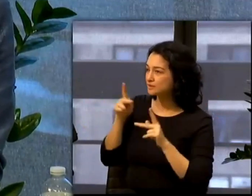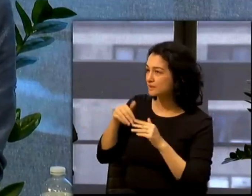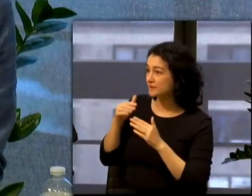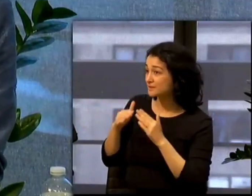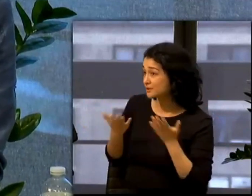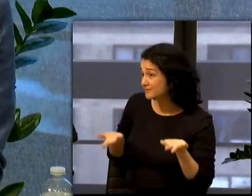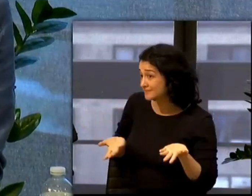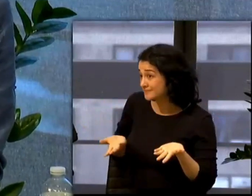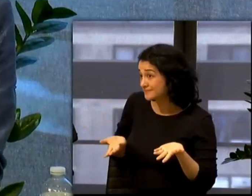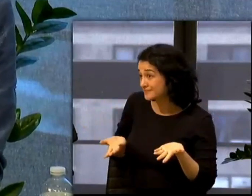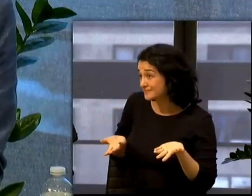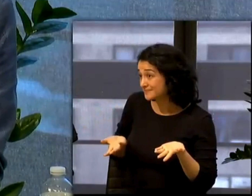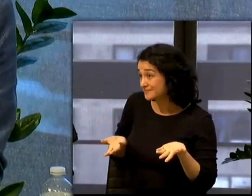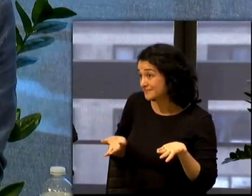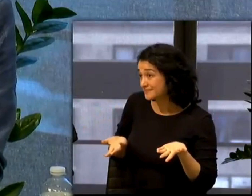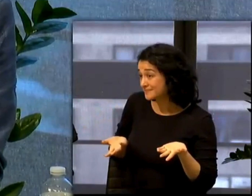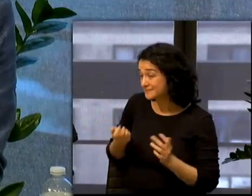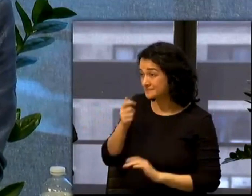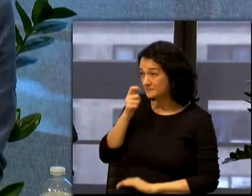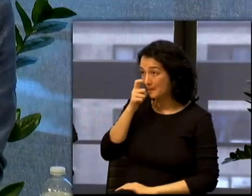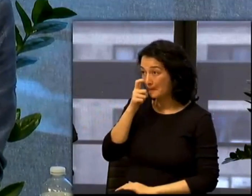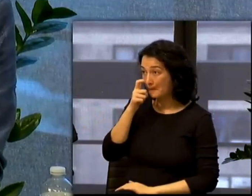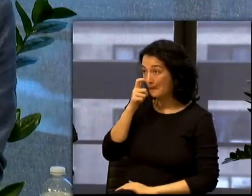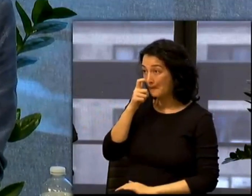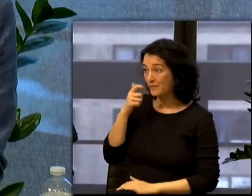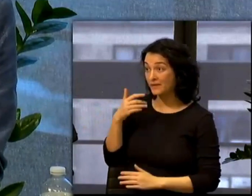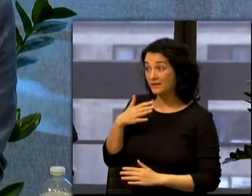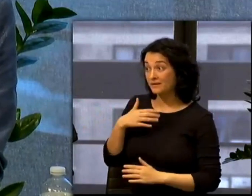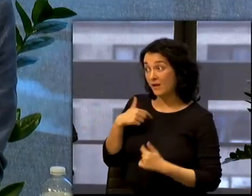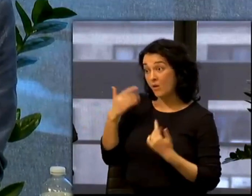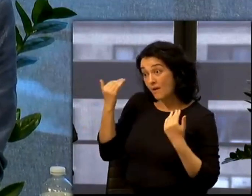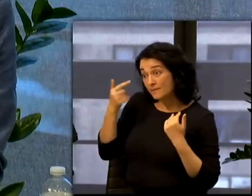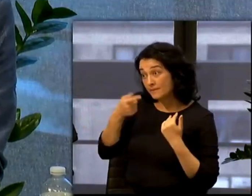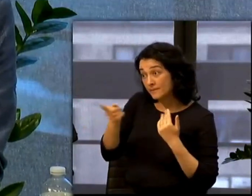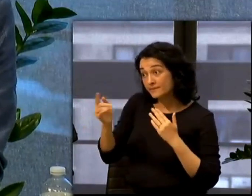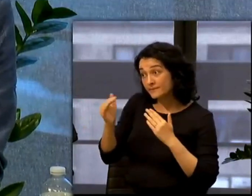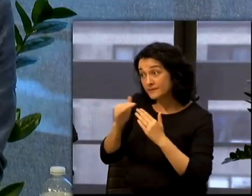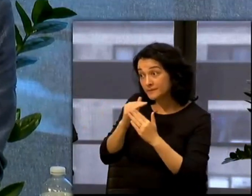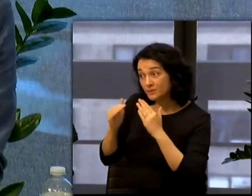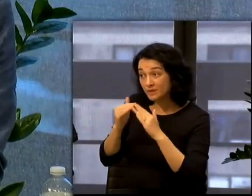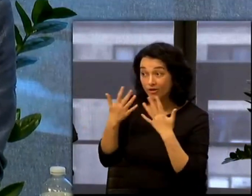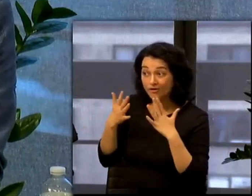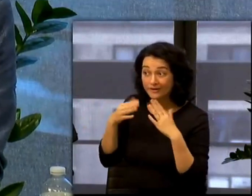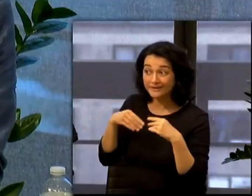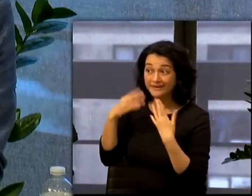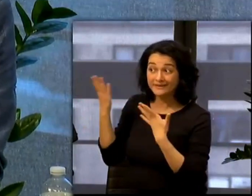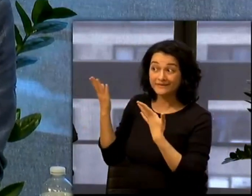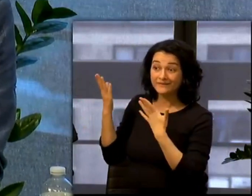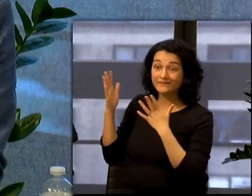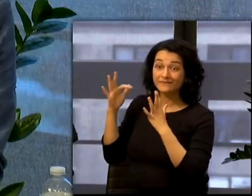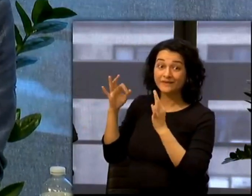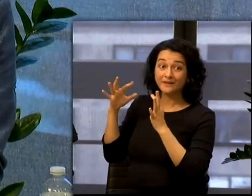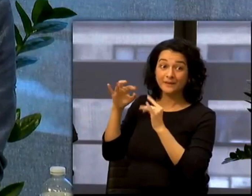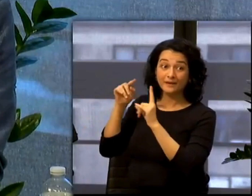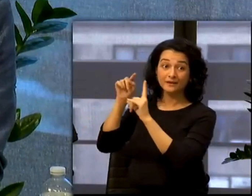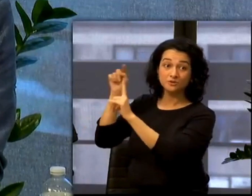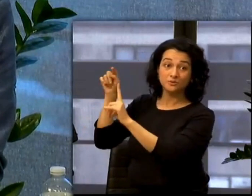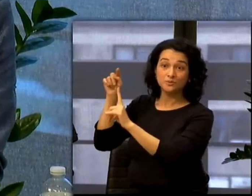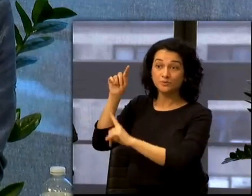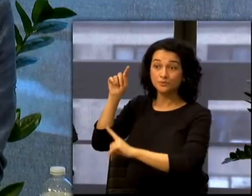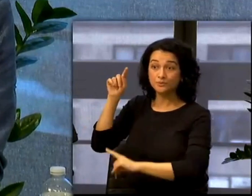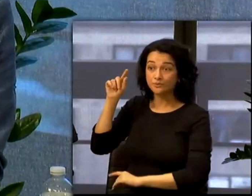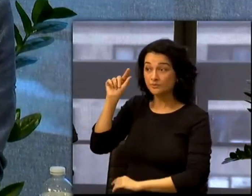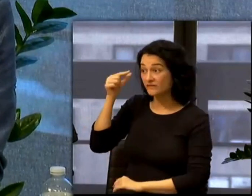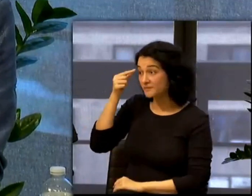feedback has been provided. You know, I think ageism has to be looked at and thought of